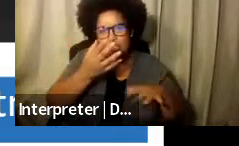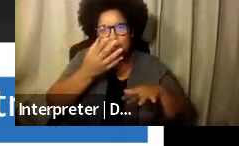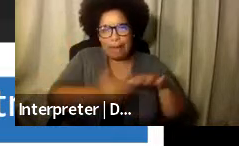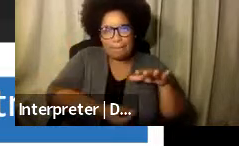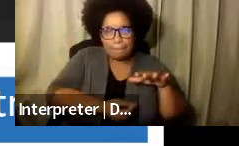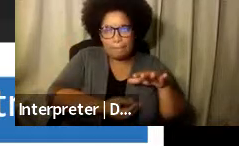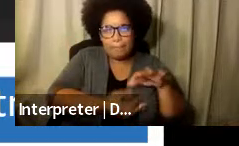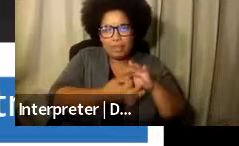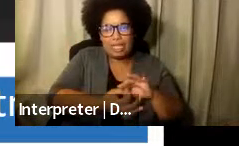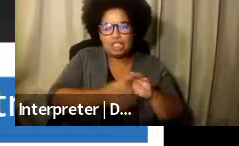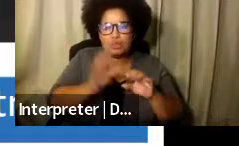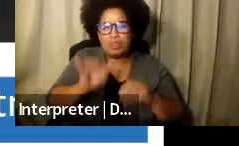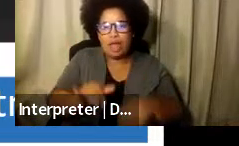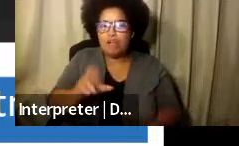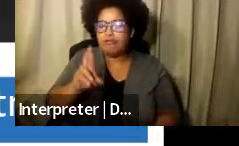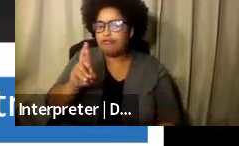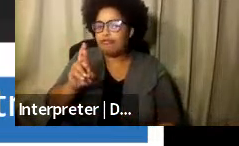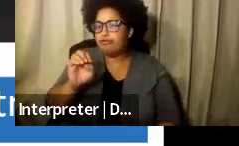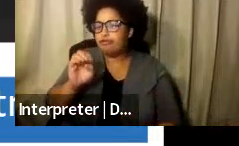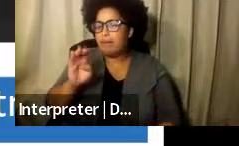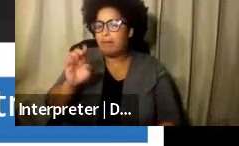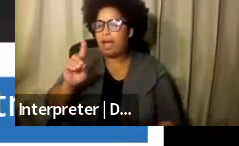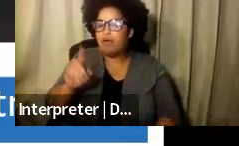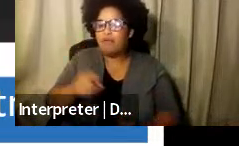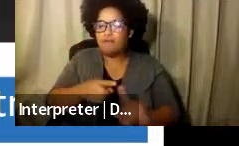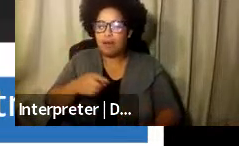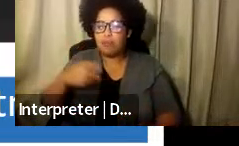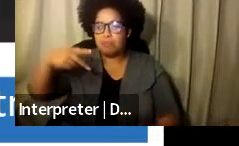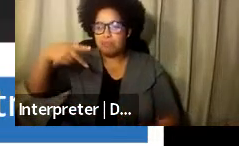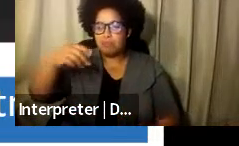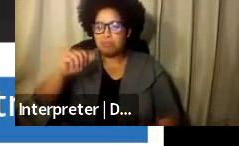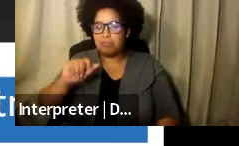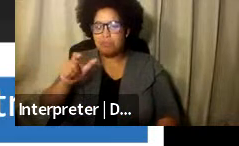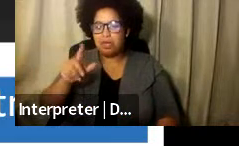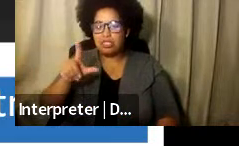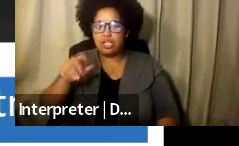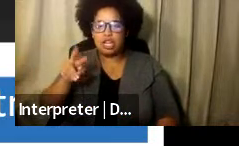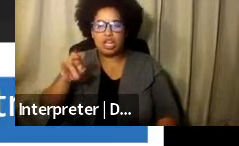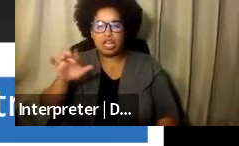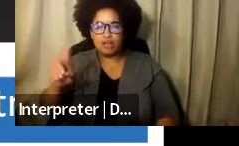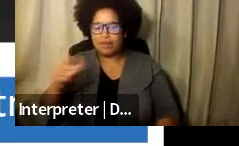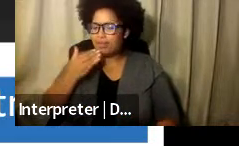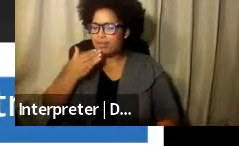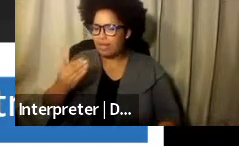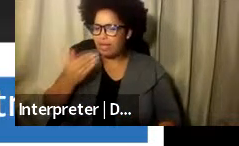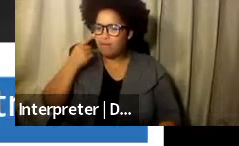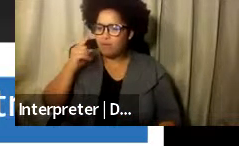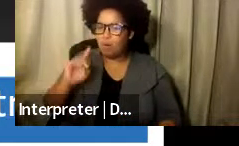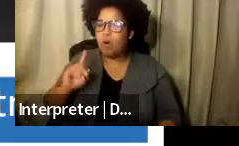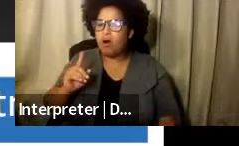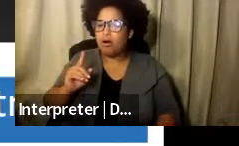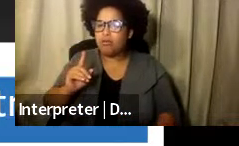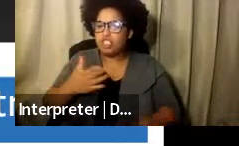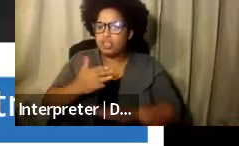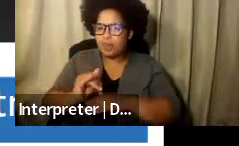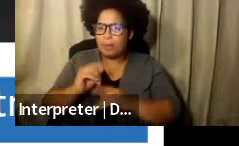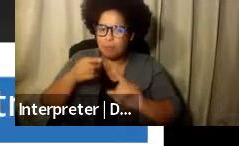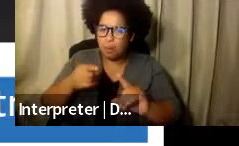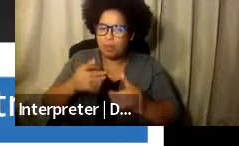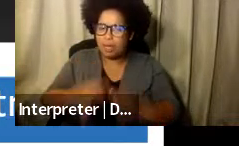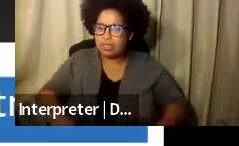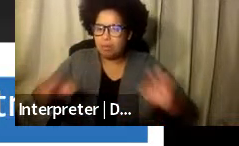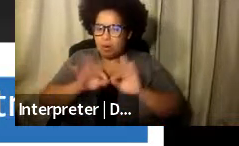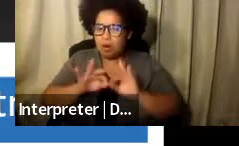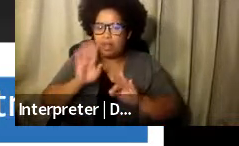about the rebound and Paxlovid. Okay, that's good. Thank you for lifting that up. Yes, that is important, and that